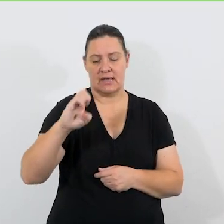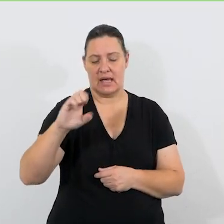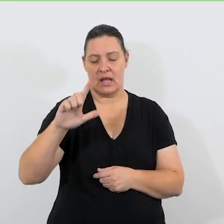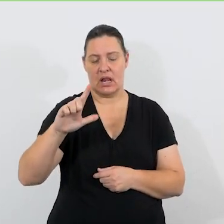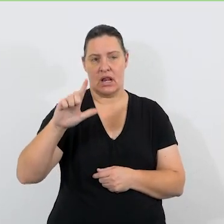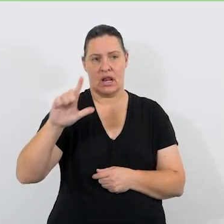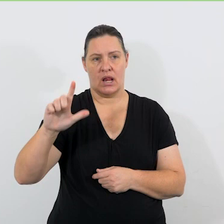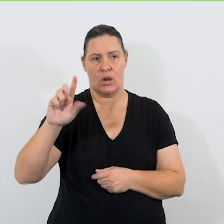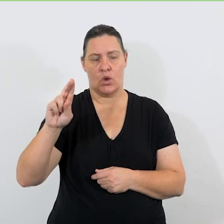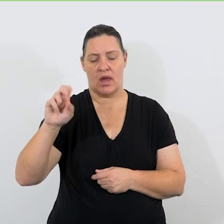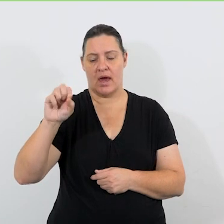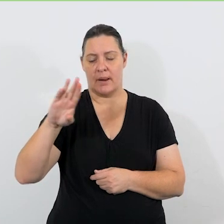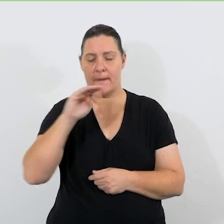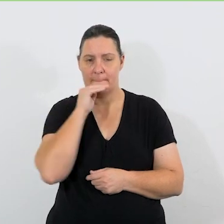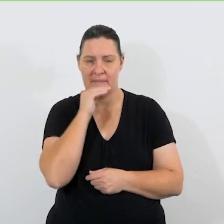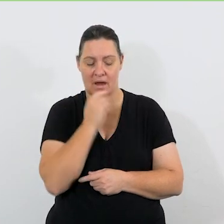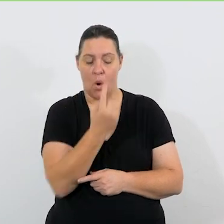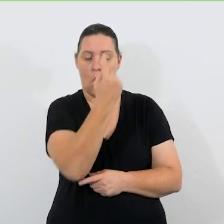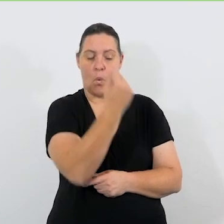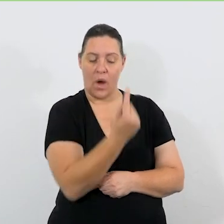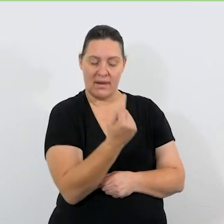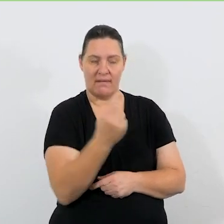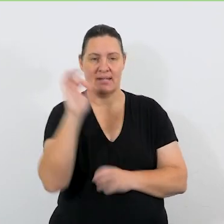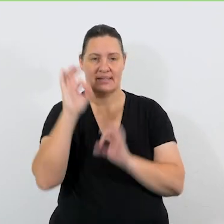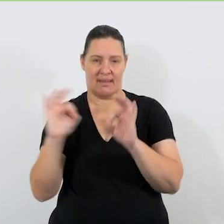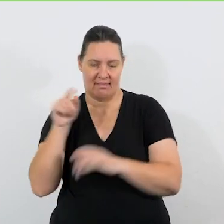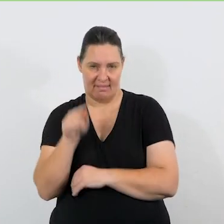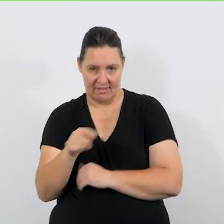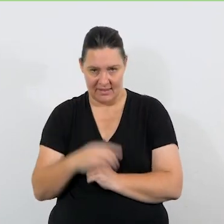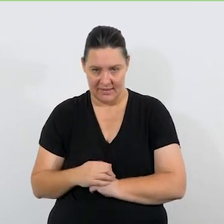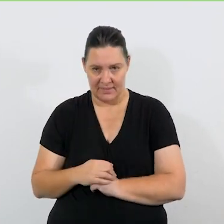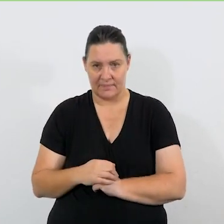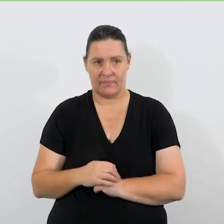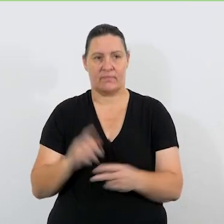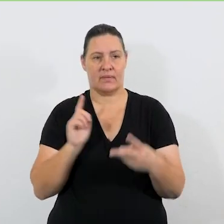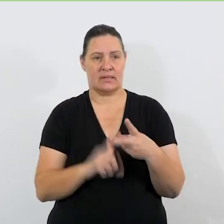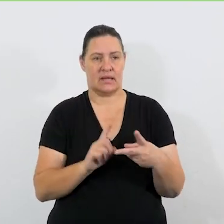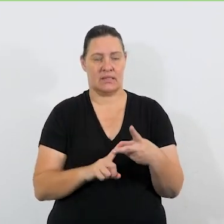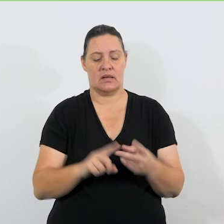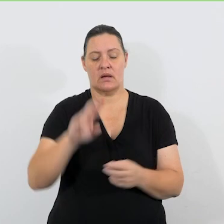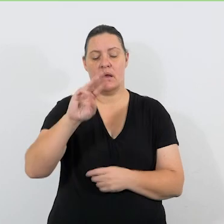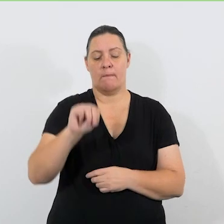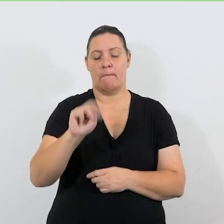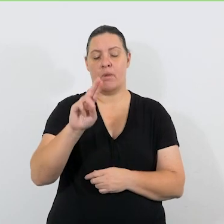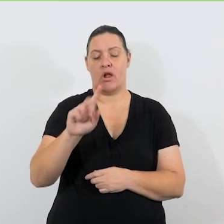one and cellular means the cell. So this means consisting of one cell. The second term